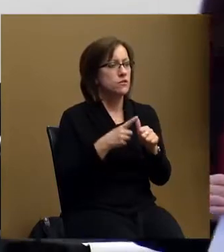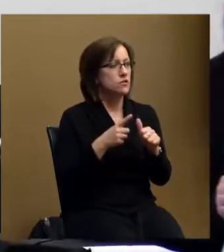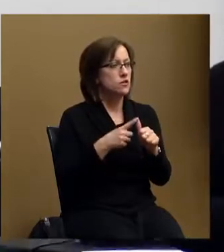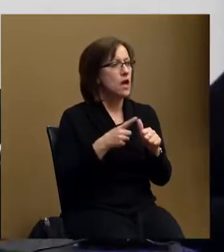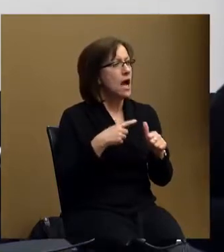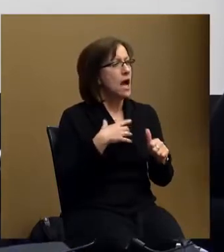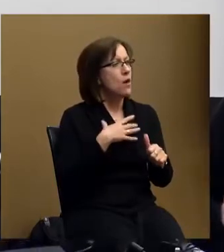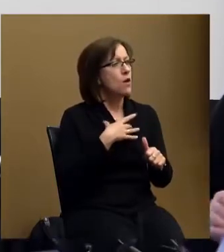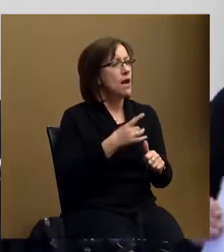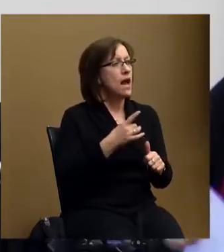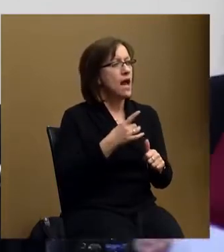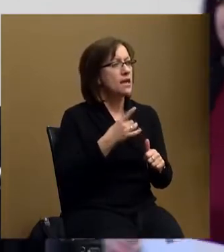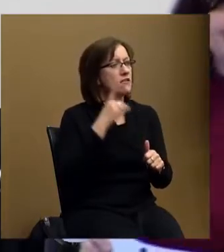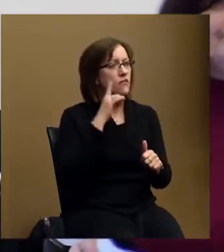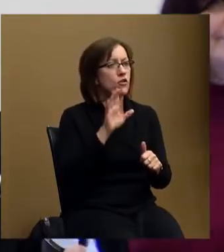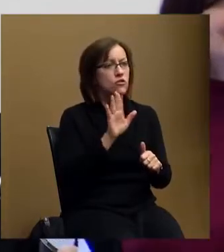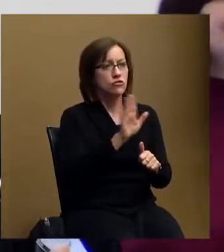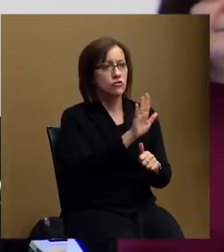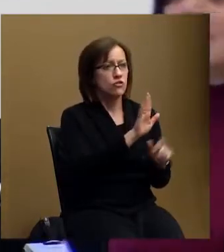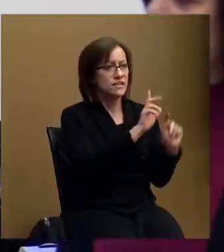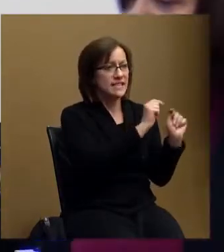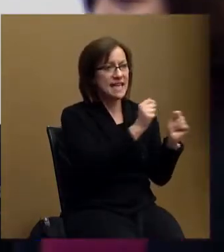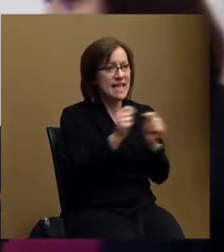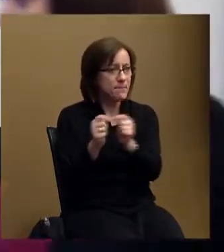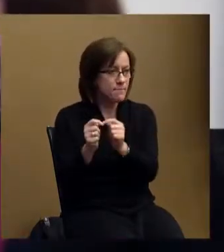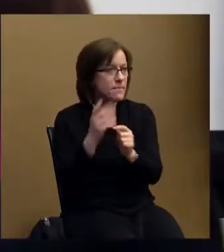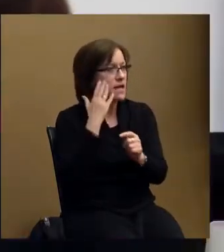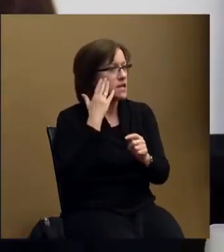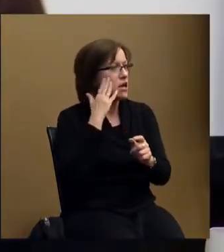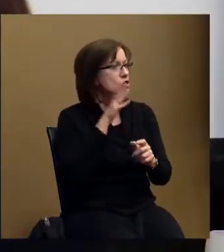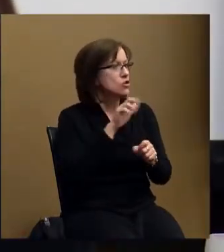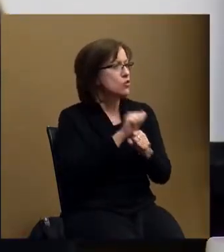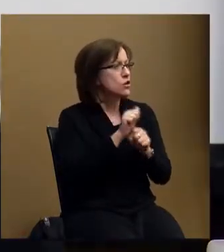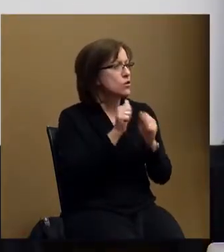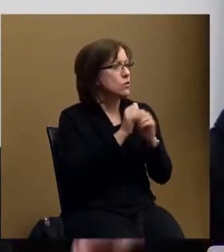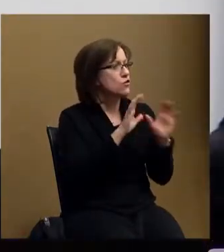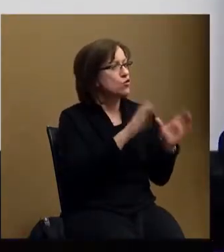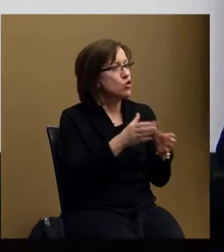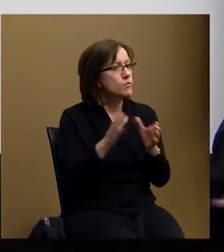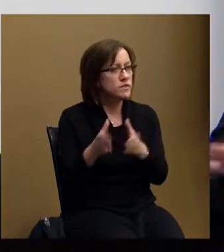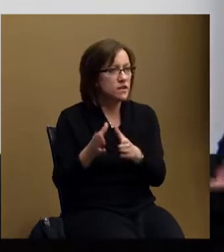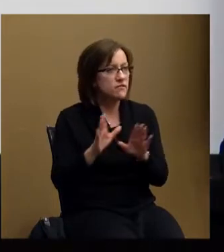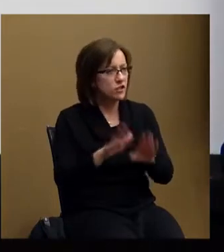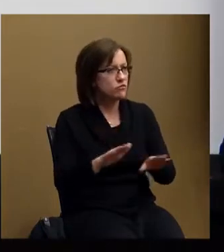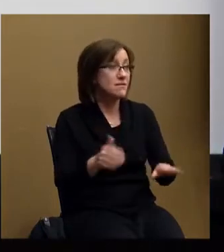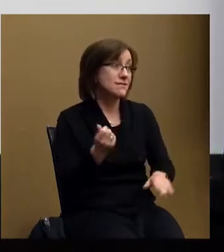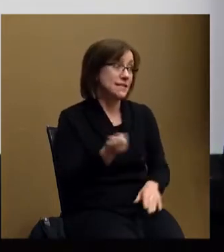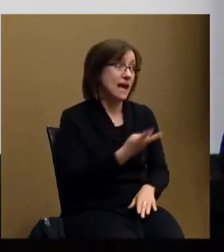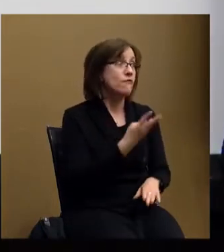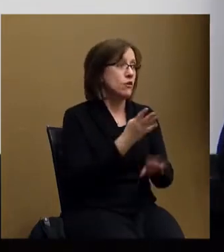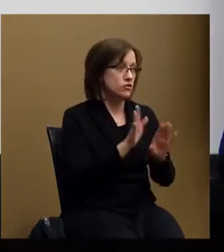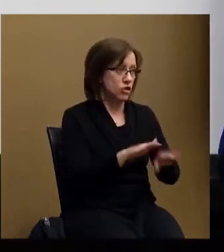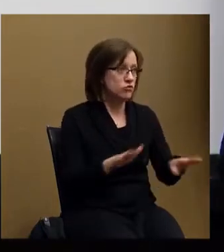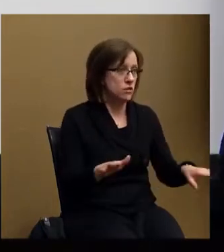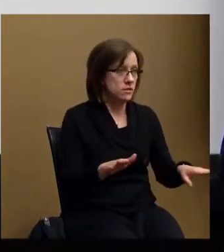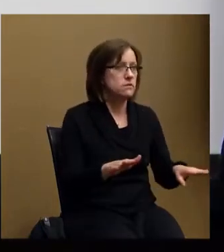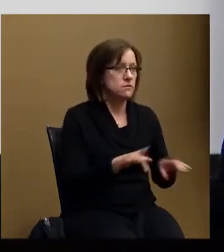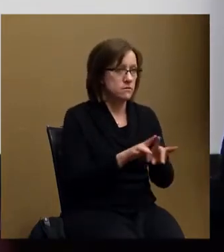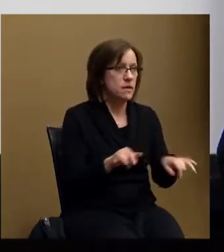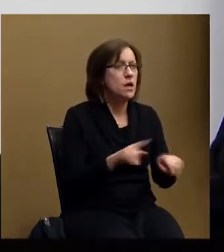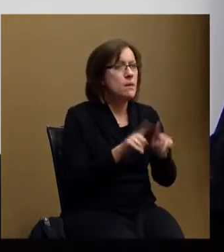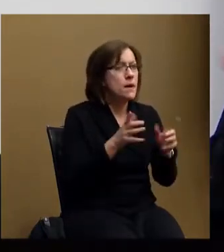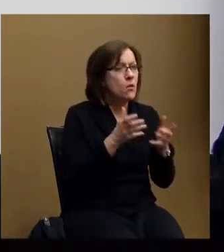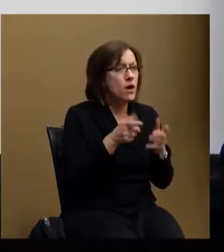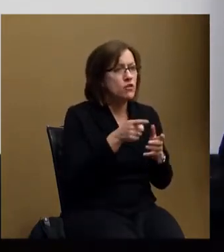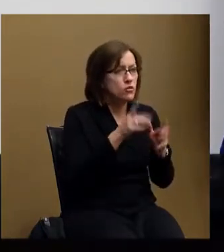I would like for your team, I know you're working with groups of children, several children, but I want you to focus in